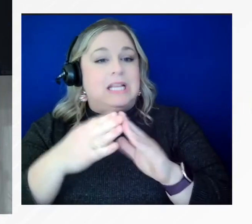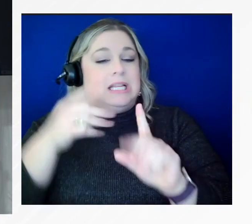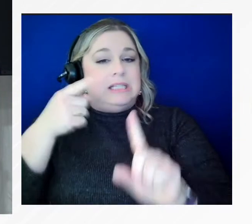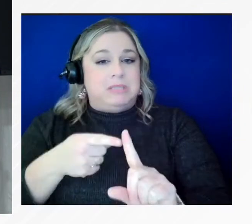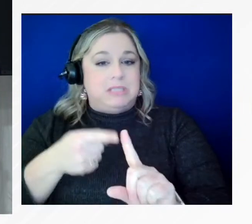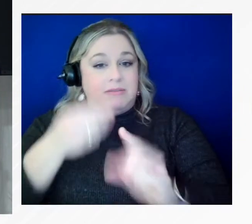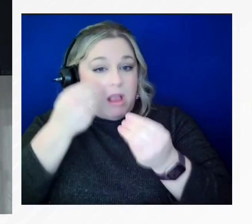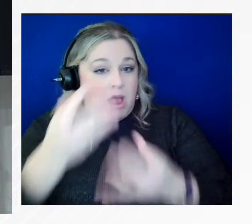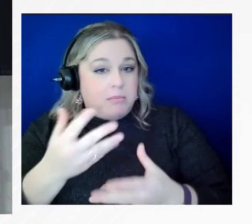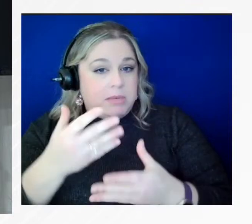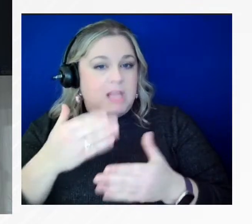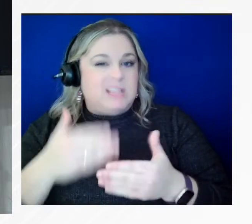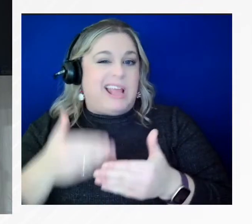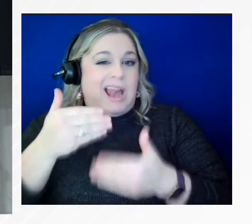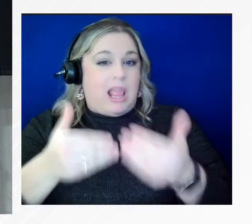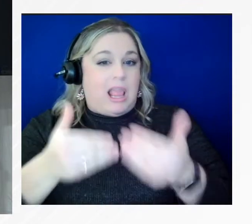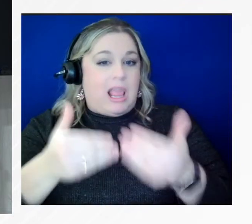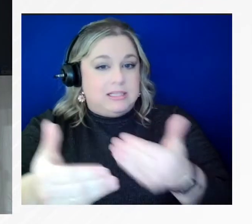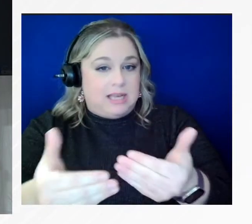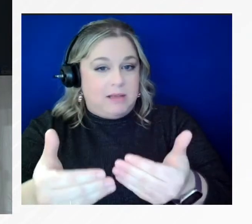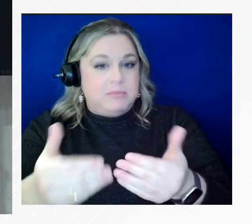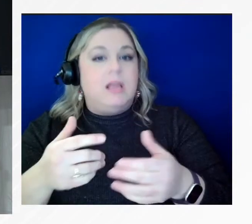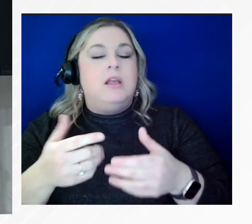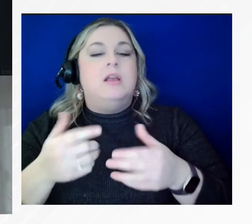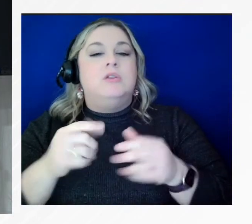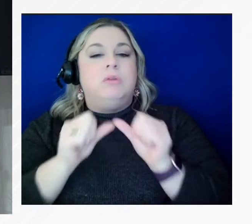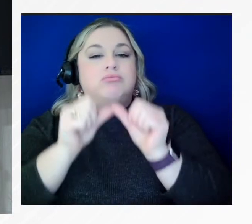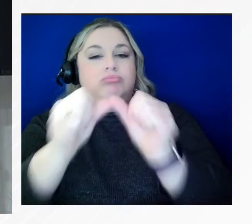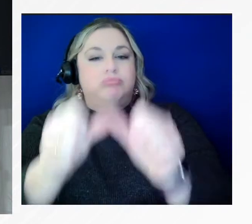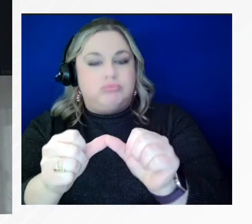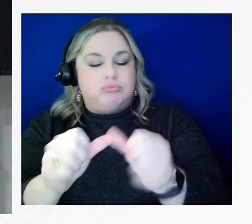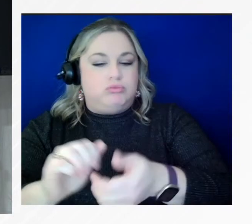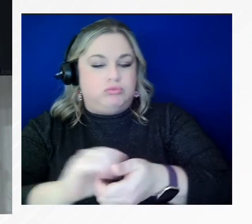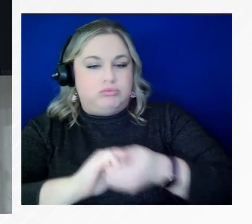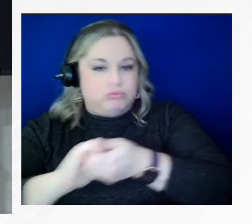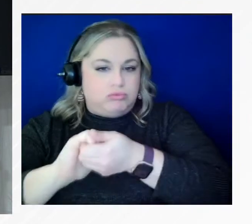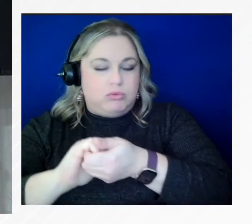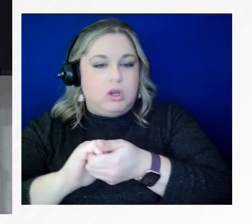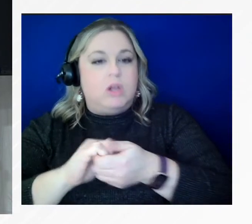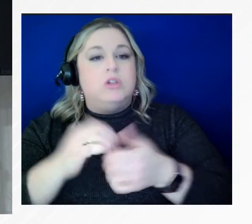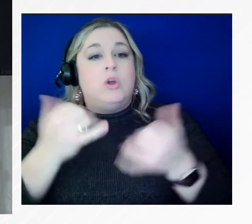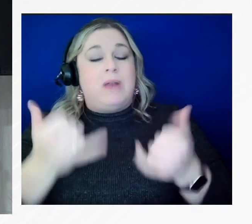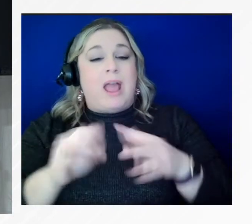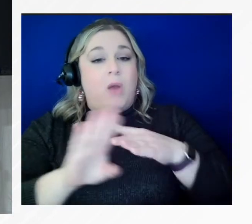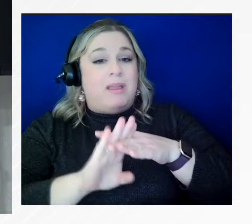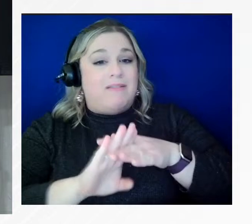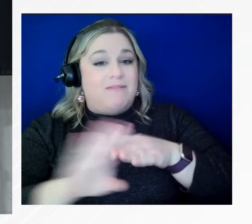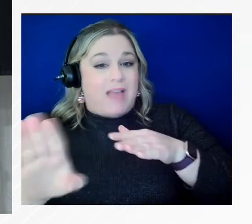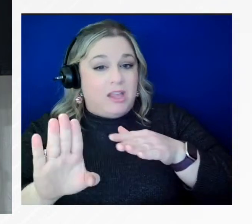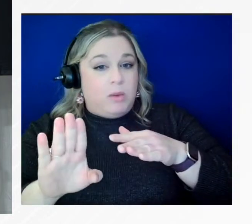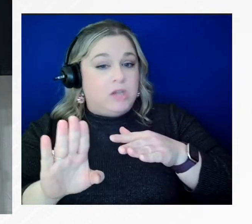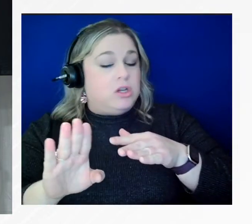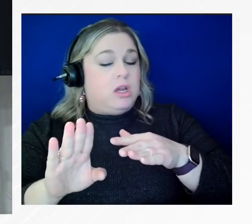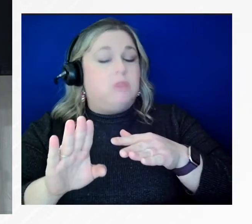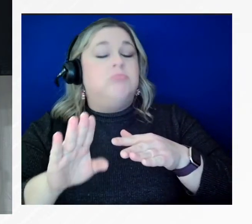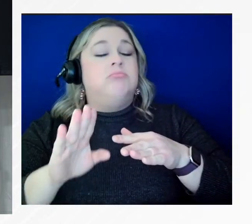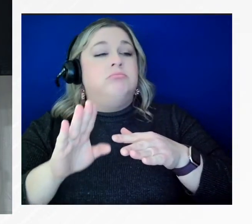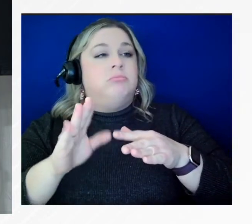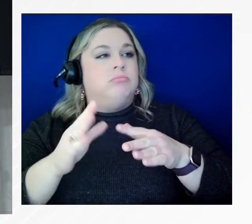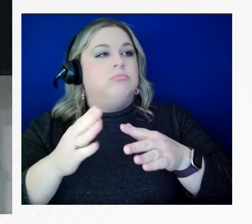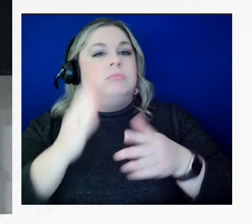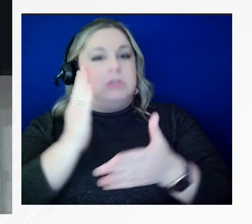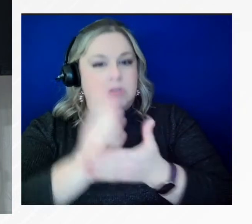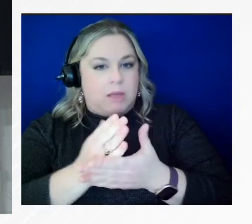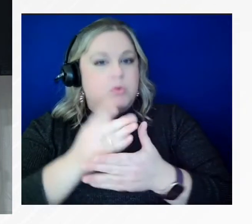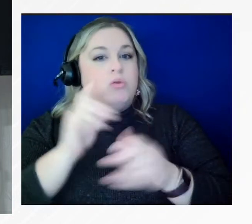we move forward together. With the lifting of evacuation orders, we are also seeing progress on road